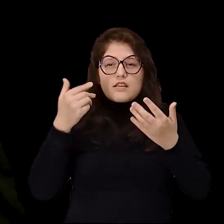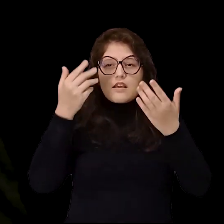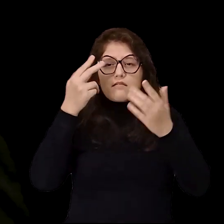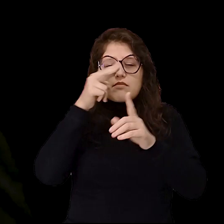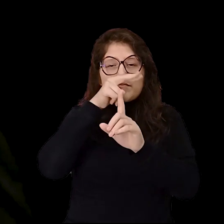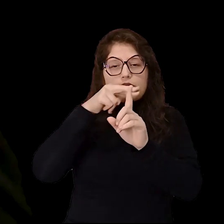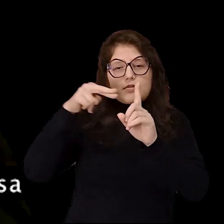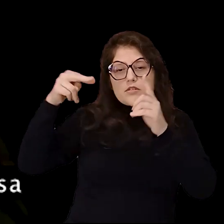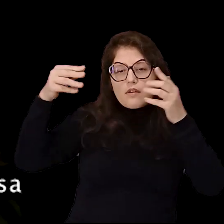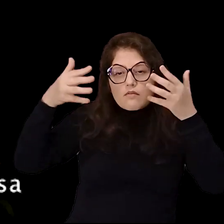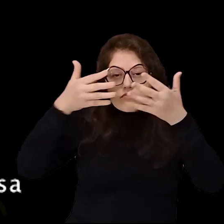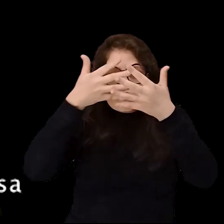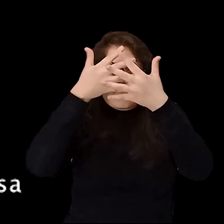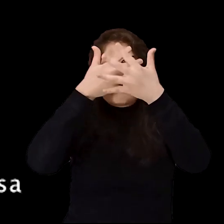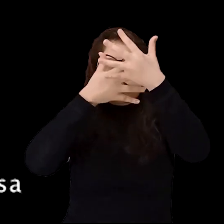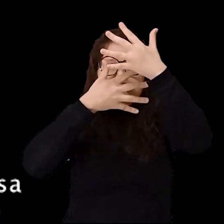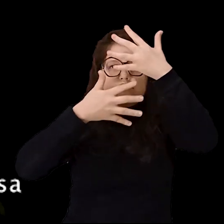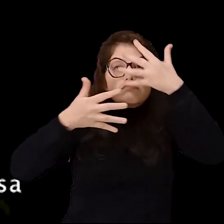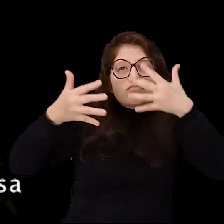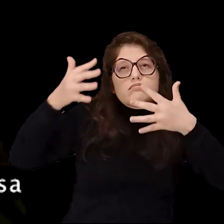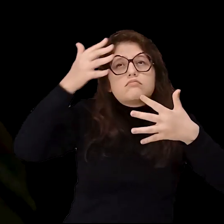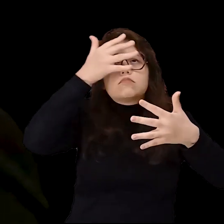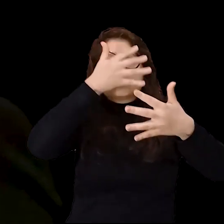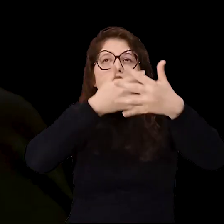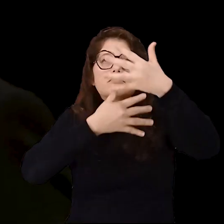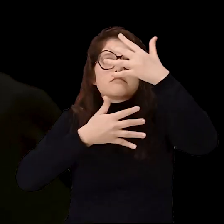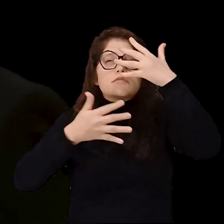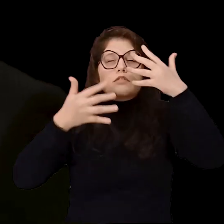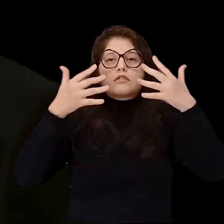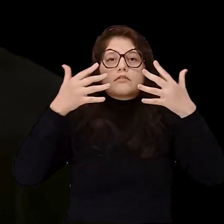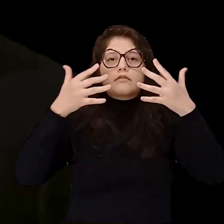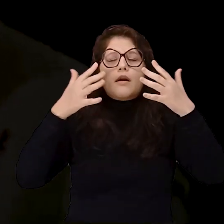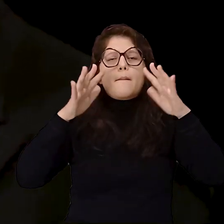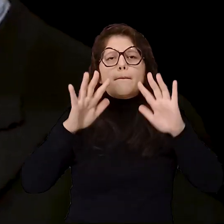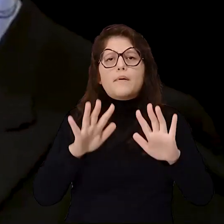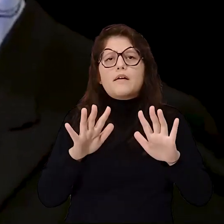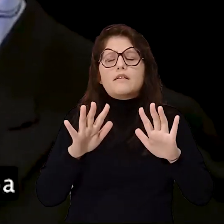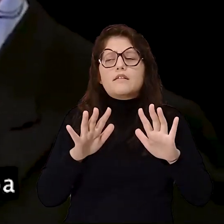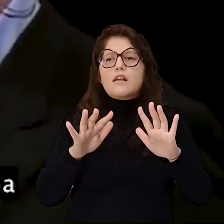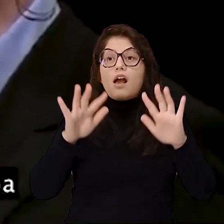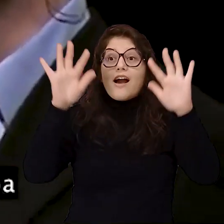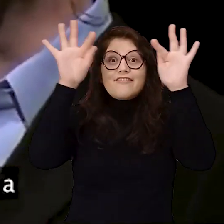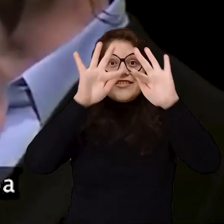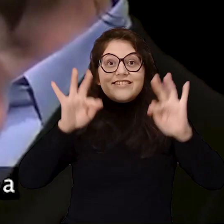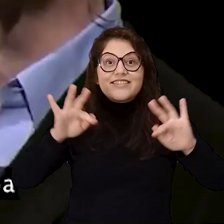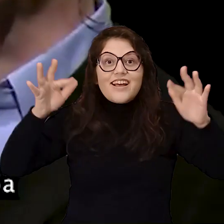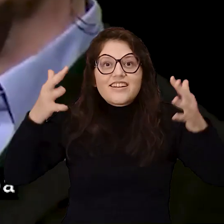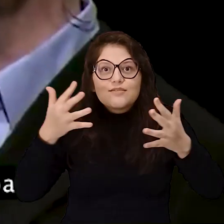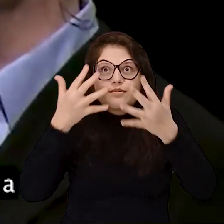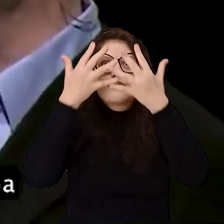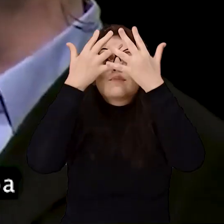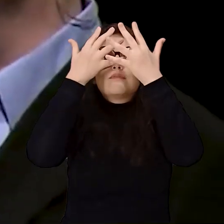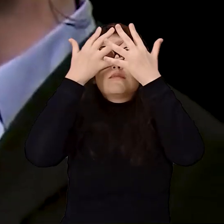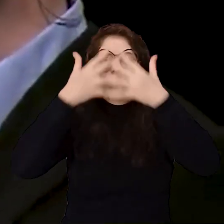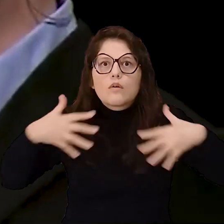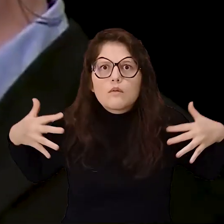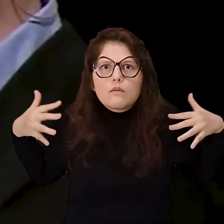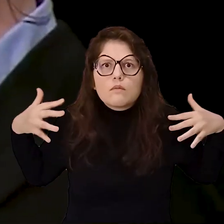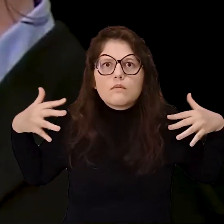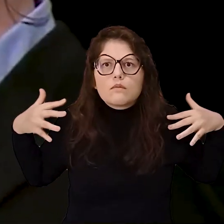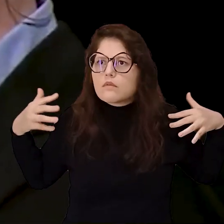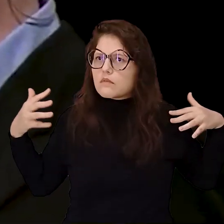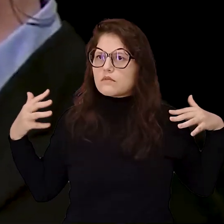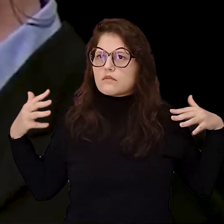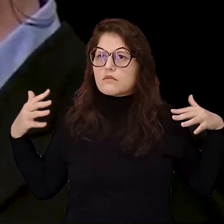myself. You don't think in depression that you've put on a gray veil and are seeing the world through the haze of a